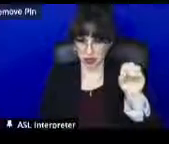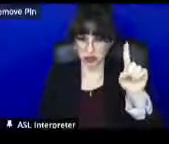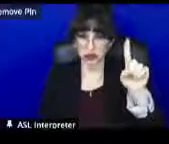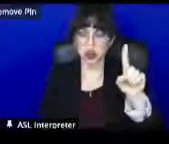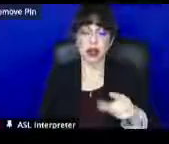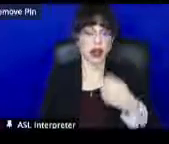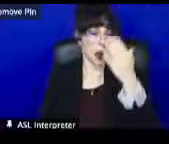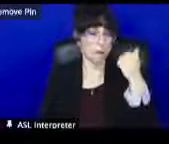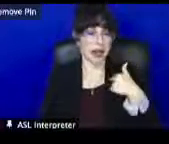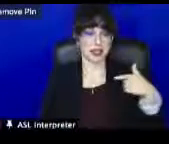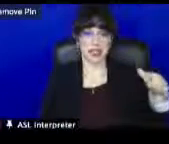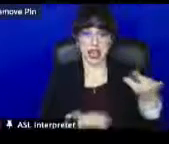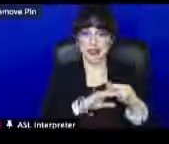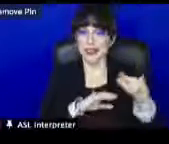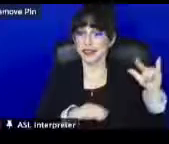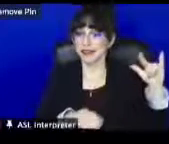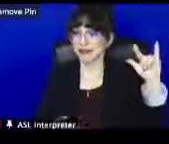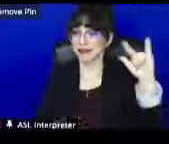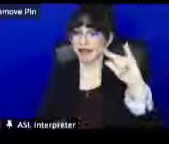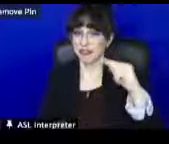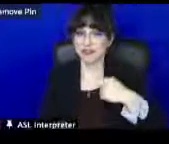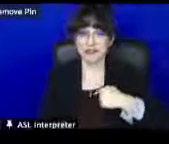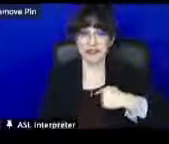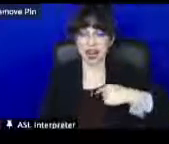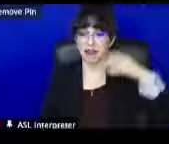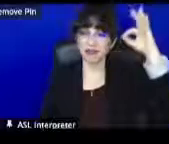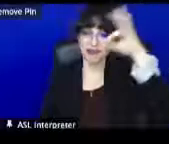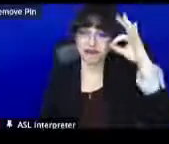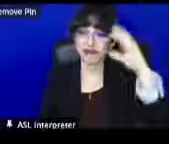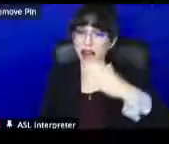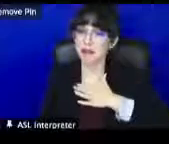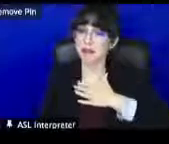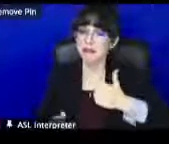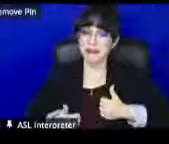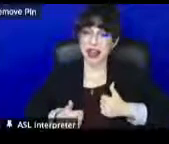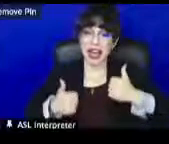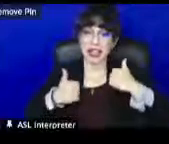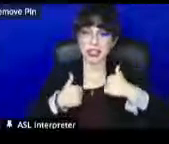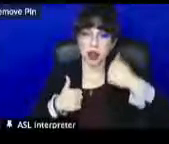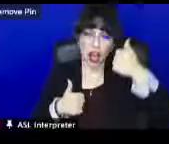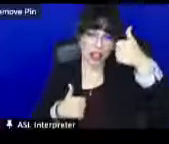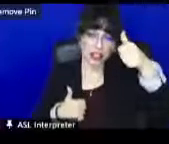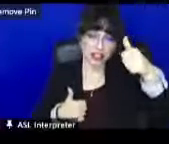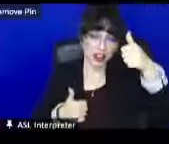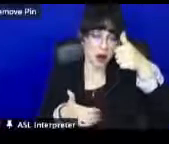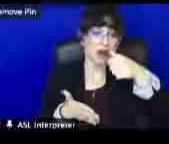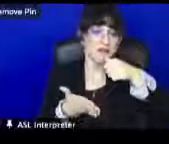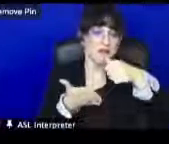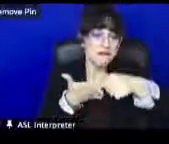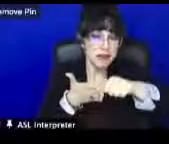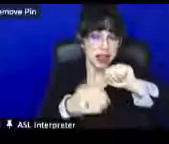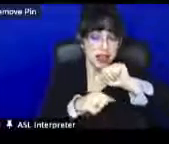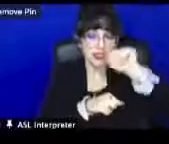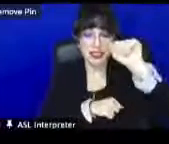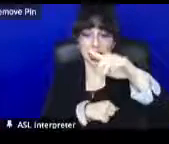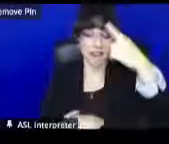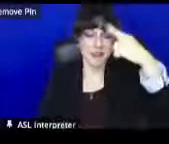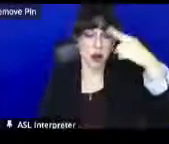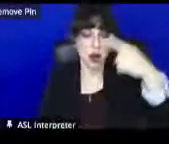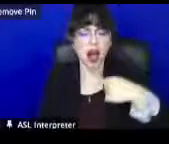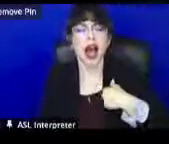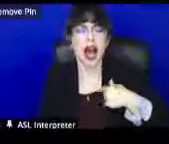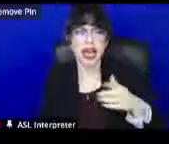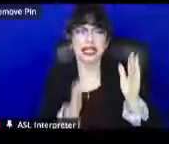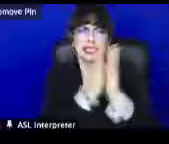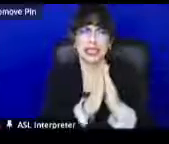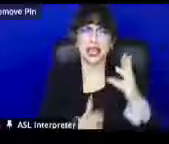left, I didn't know what my mailing address would be or anything. I had Washington, D.C. send my